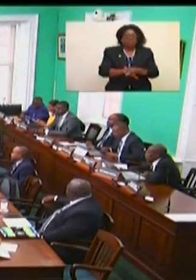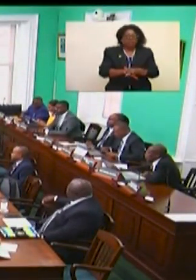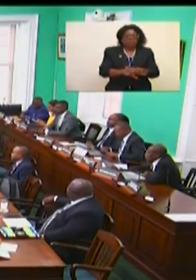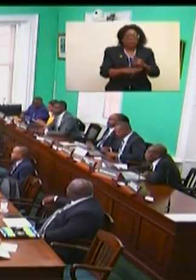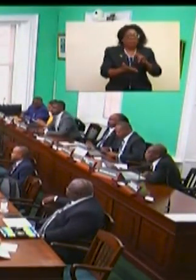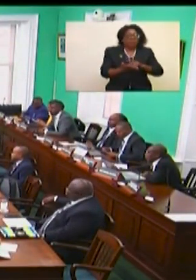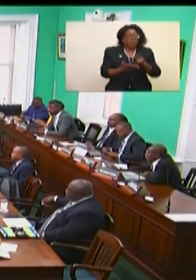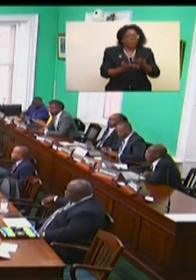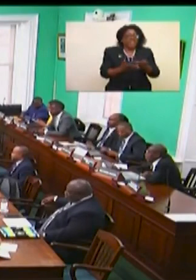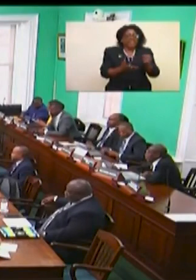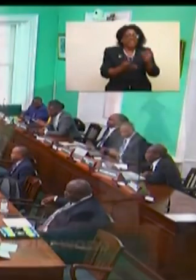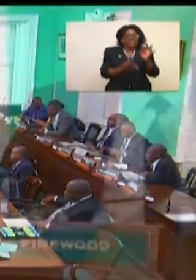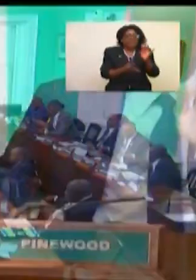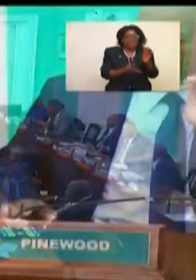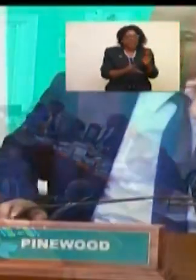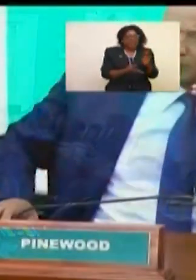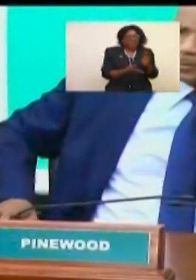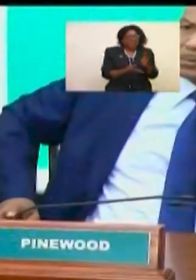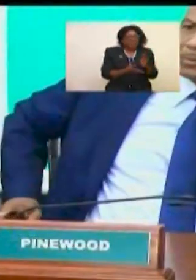On page 7 of the report,